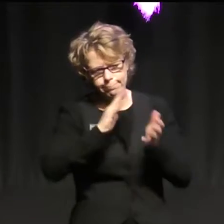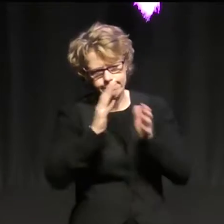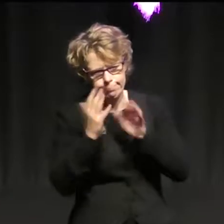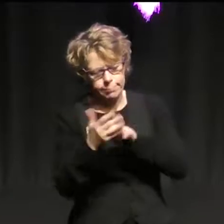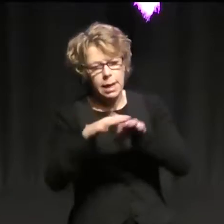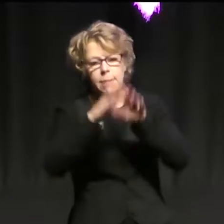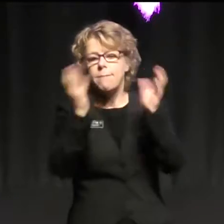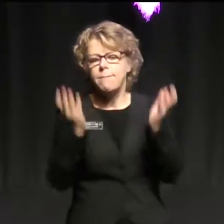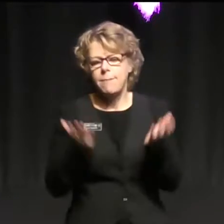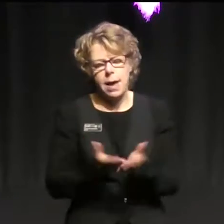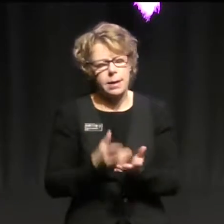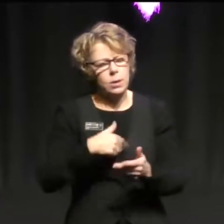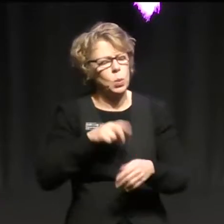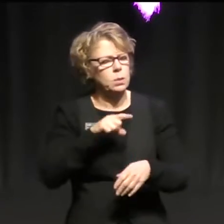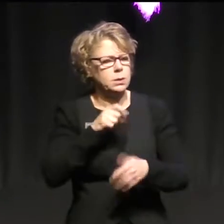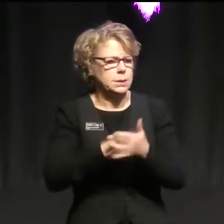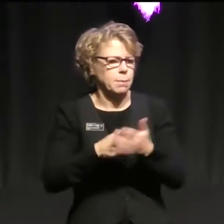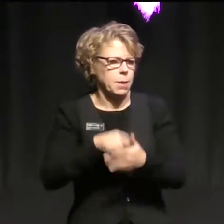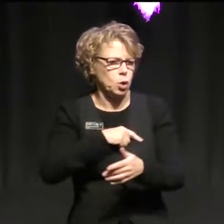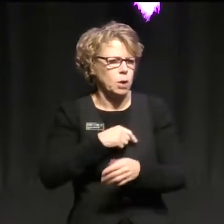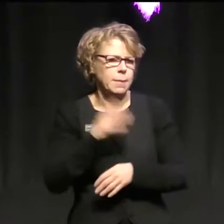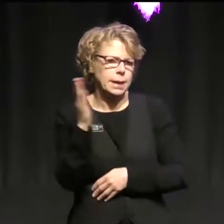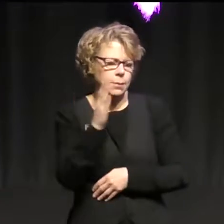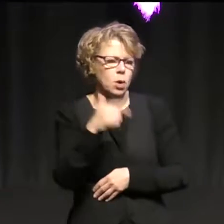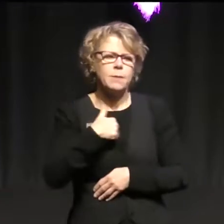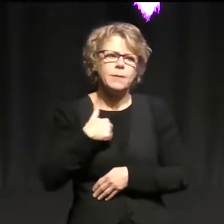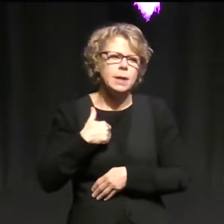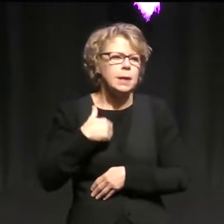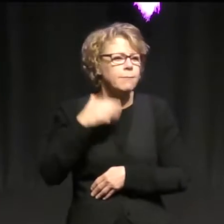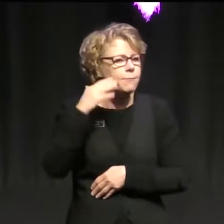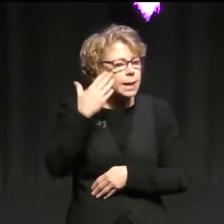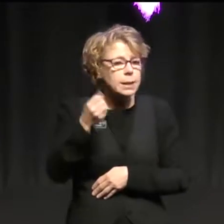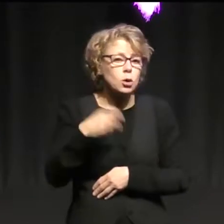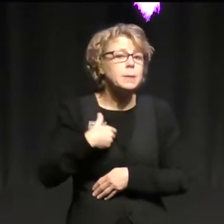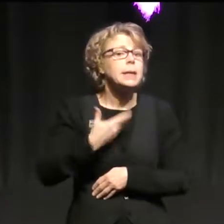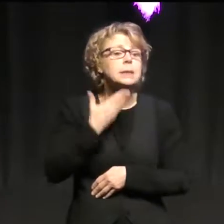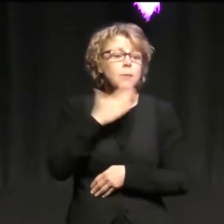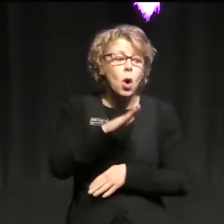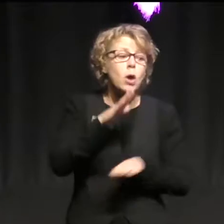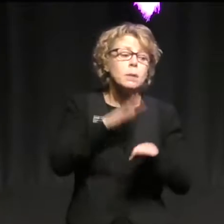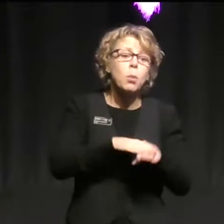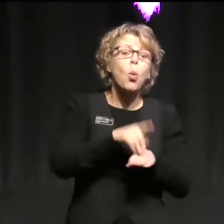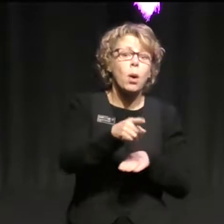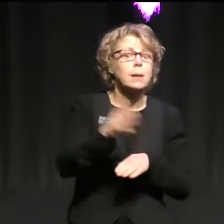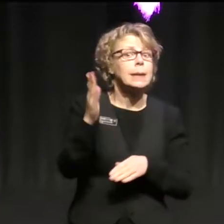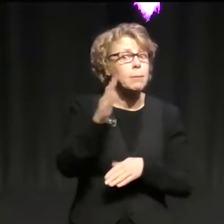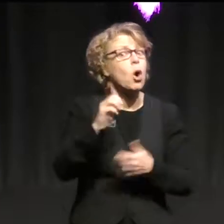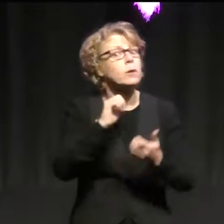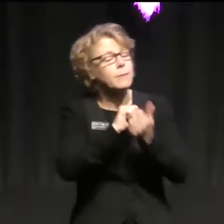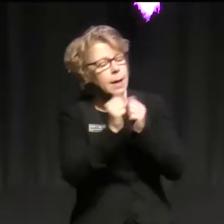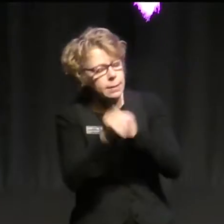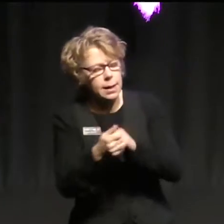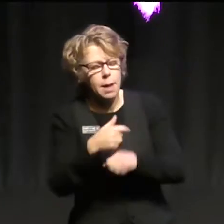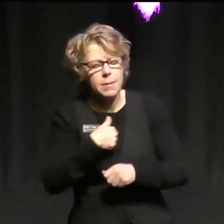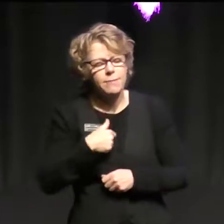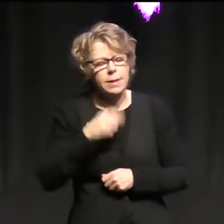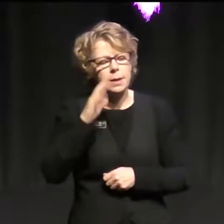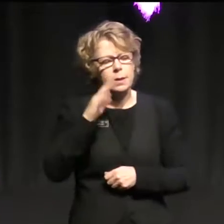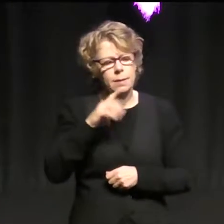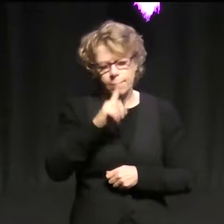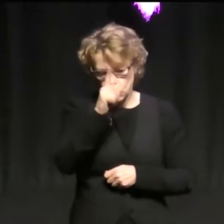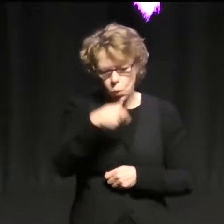is struggling with. We don't know that that's an answer, but we definitely believe that's an